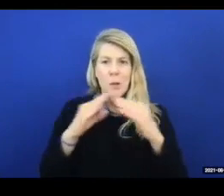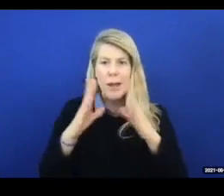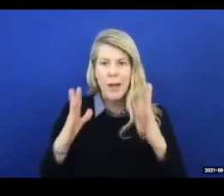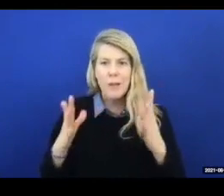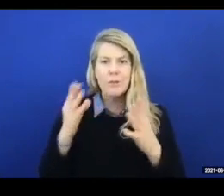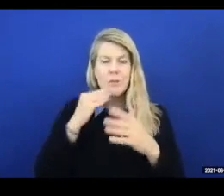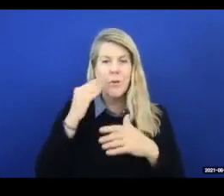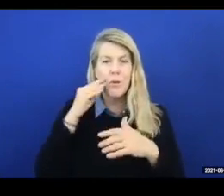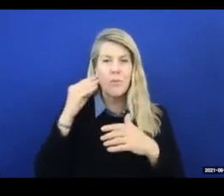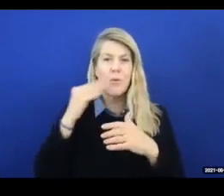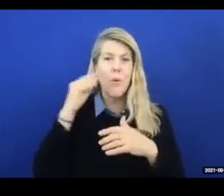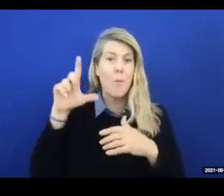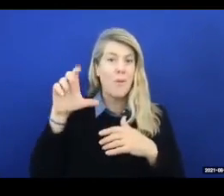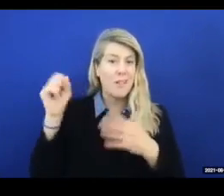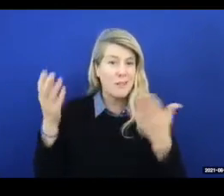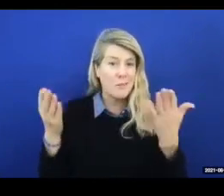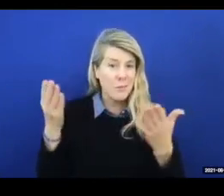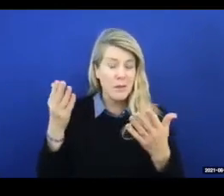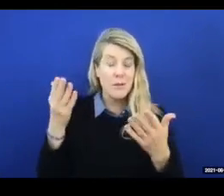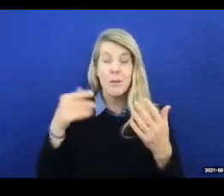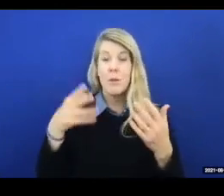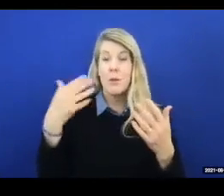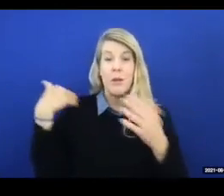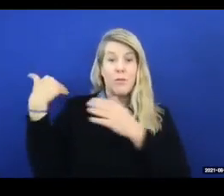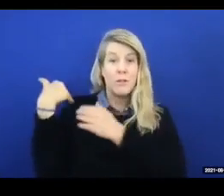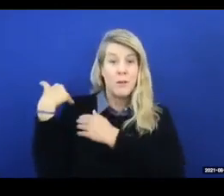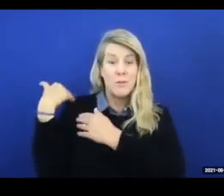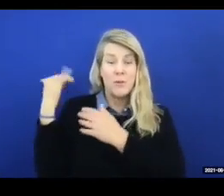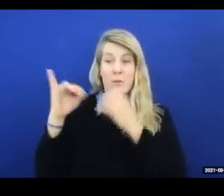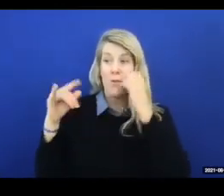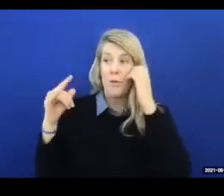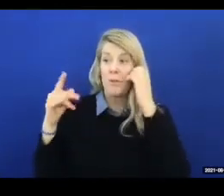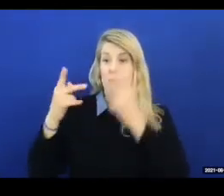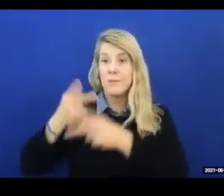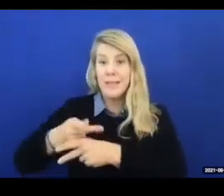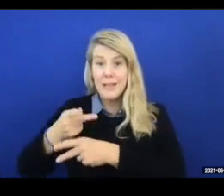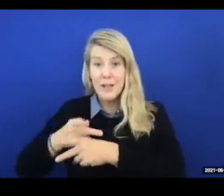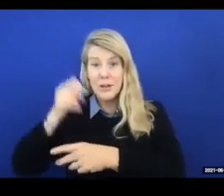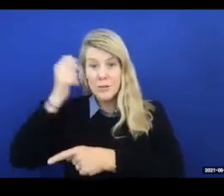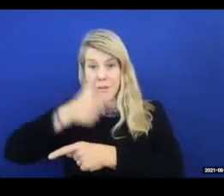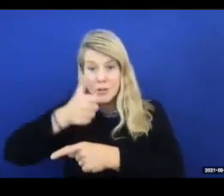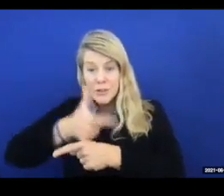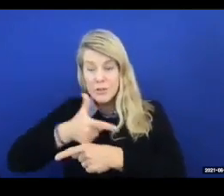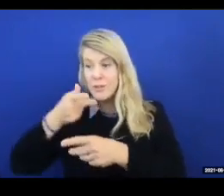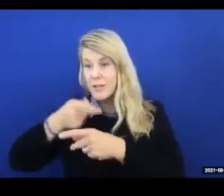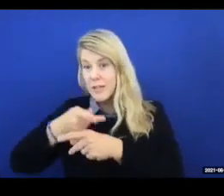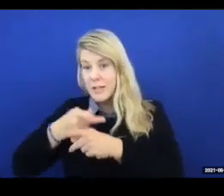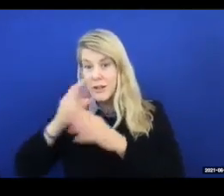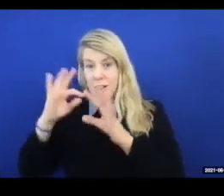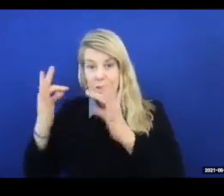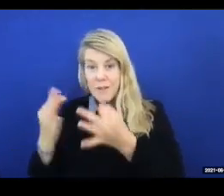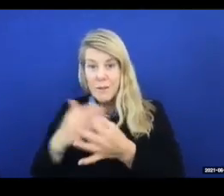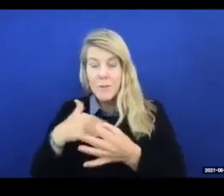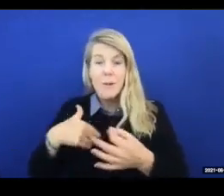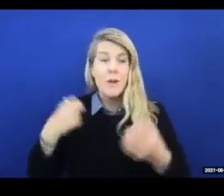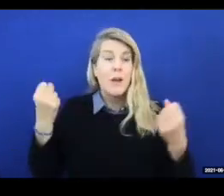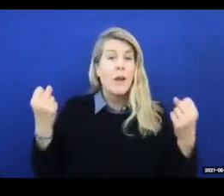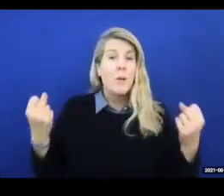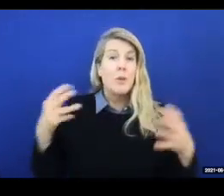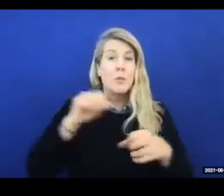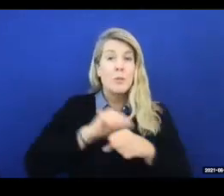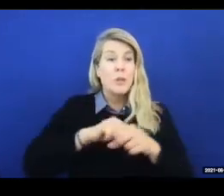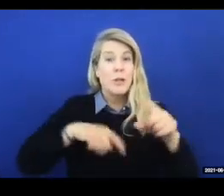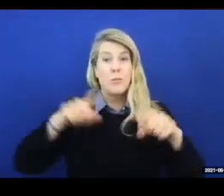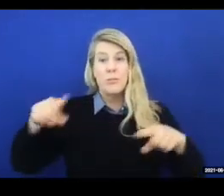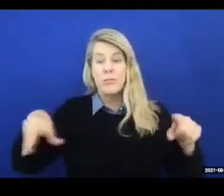Many of you are juggling responsibilities at home, like taking care of siblings and family members, working multiple jobs,